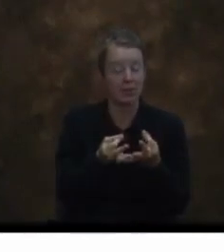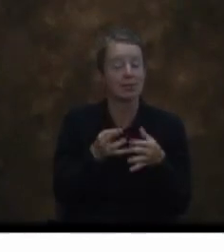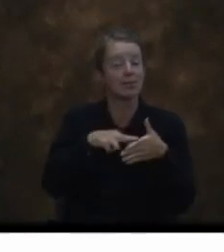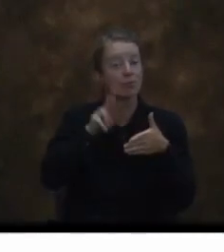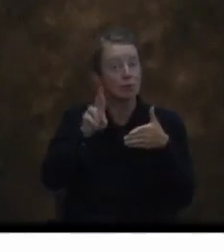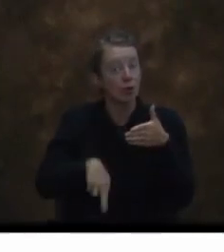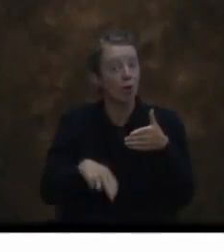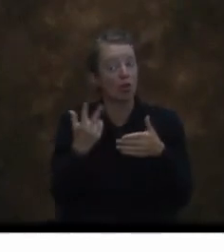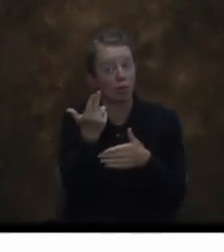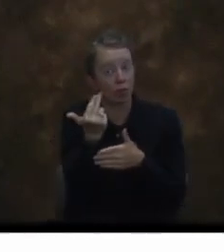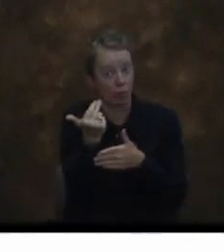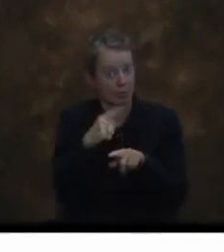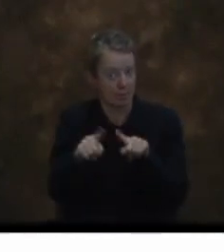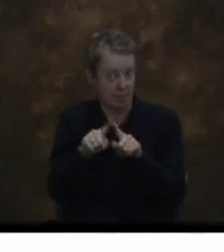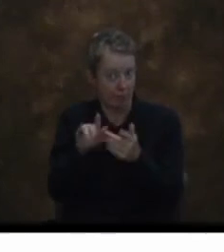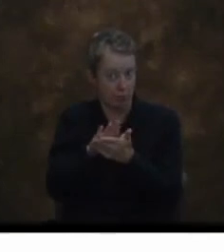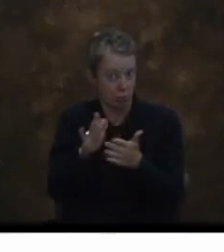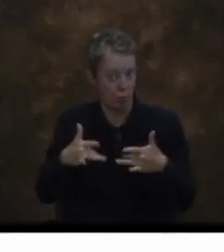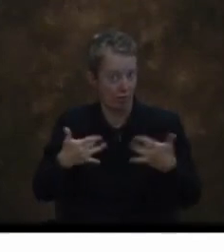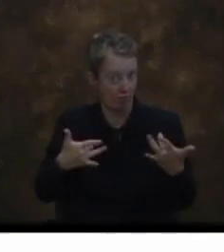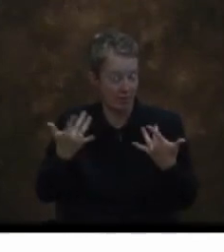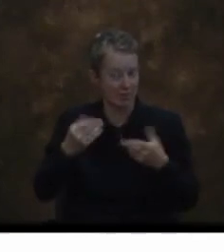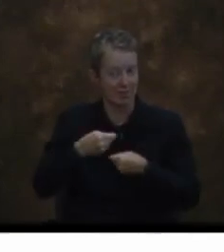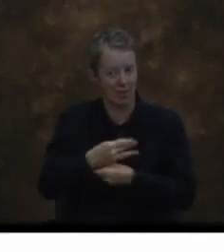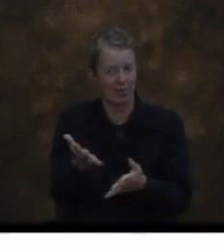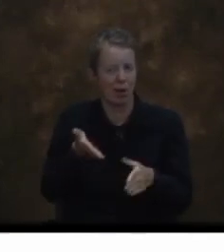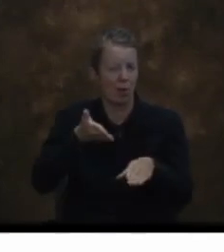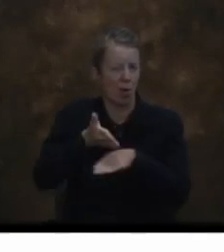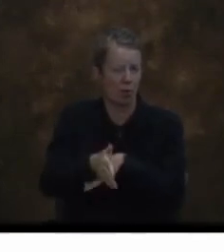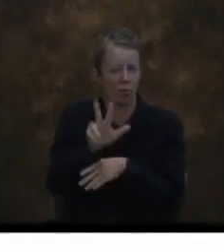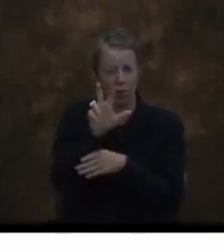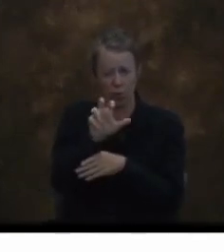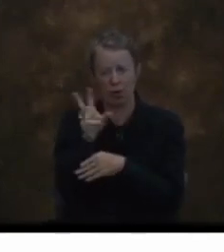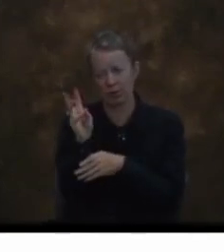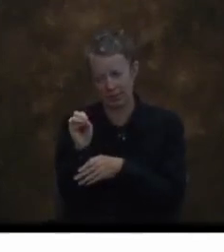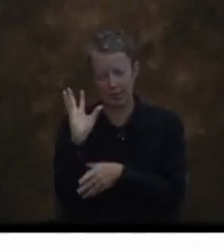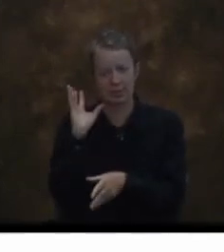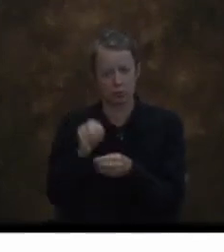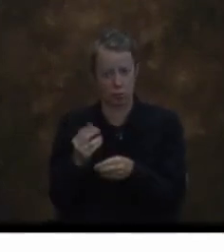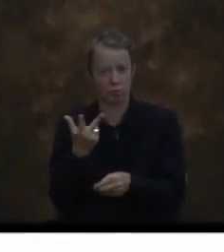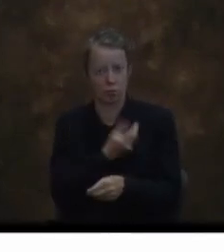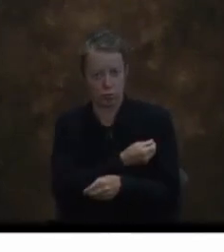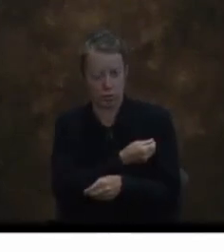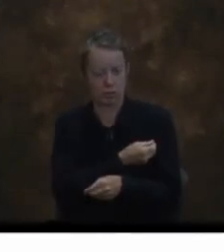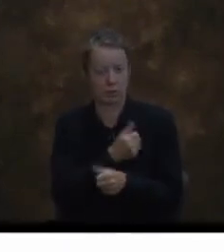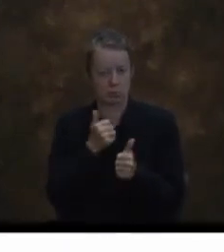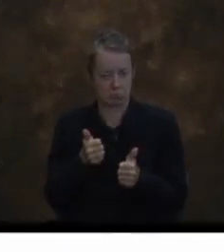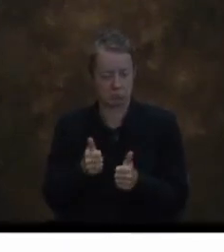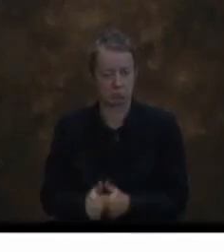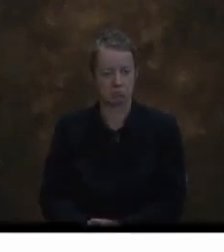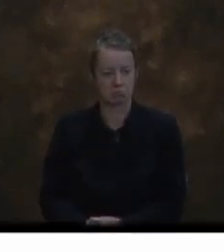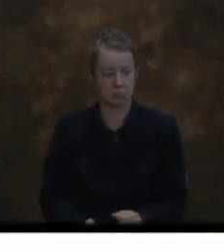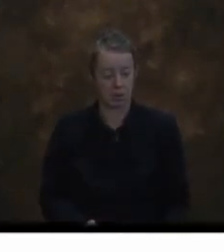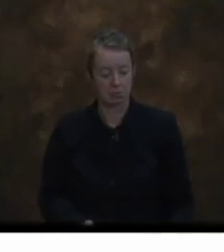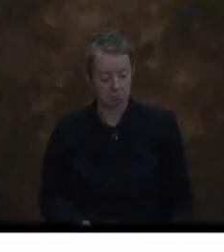school events with administering over 360 total doses with those.